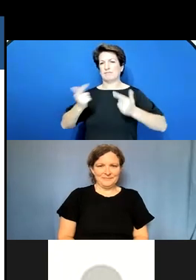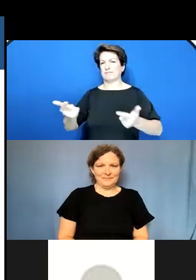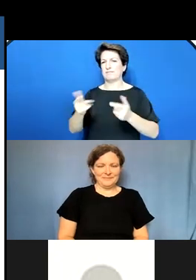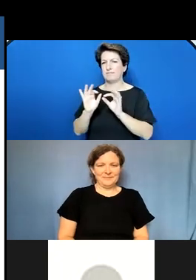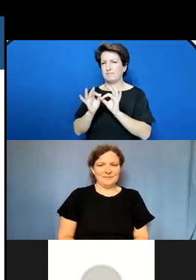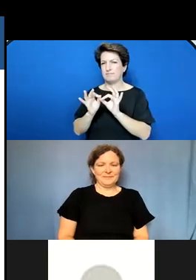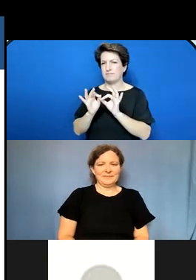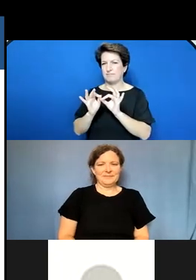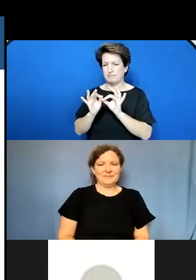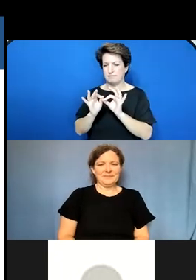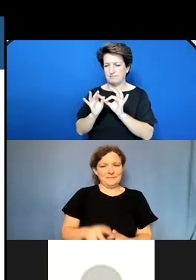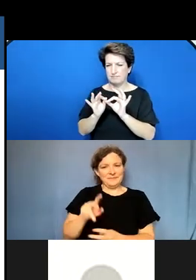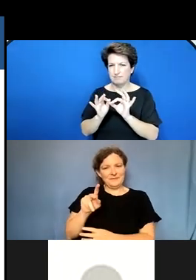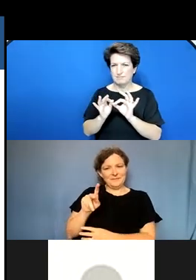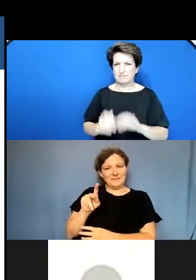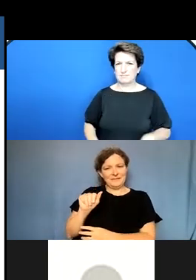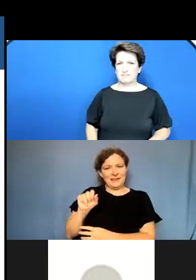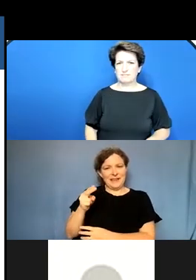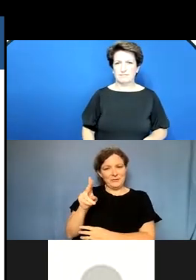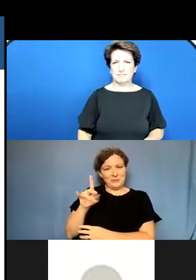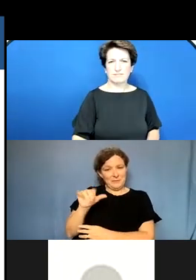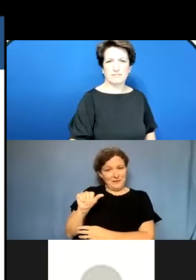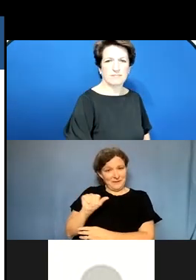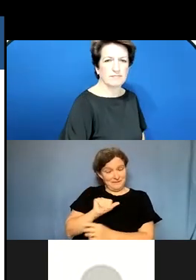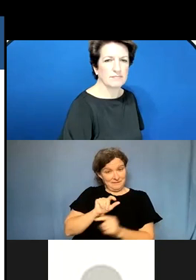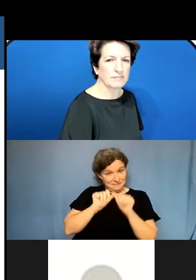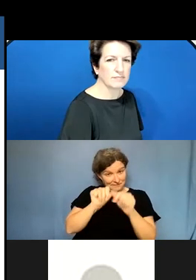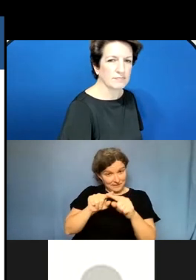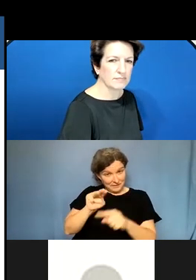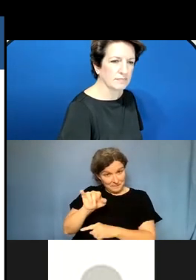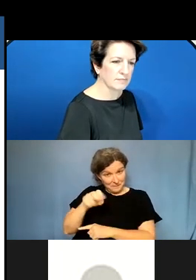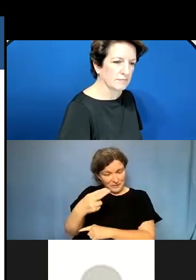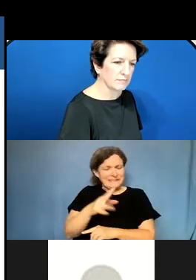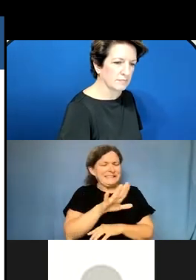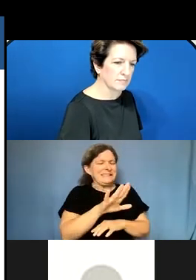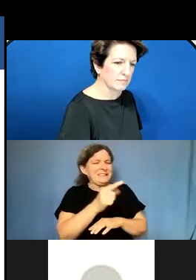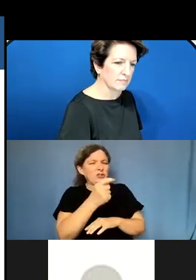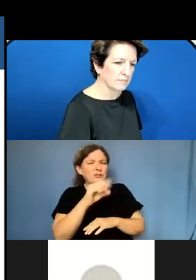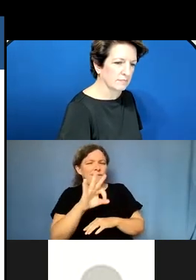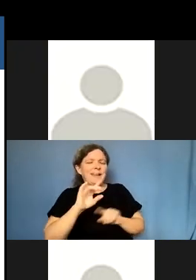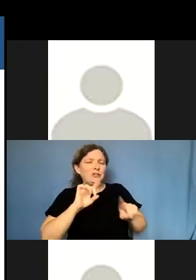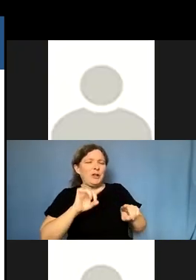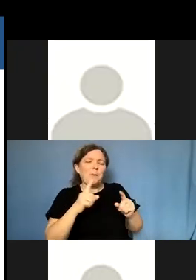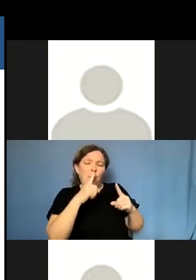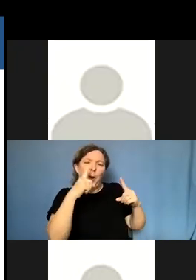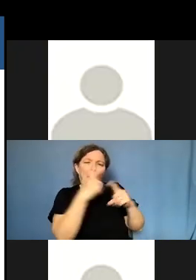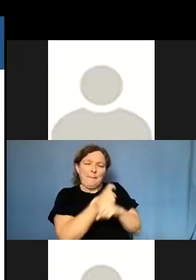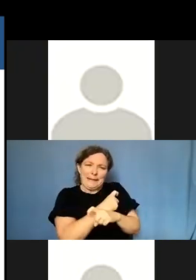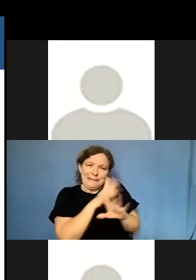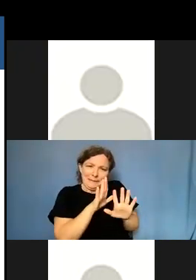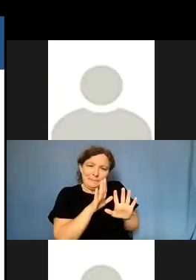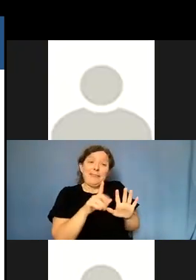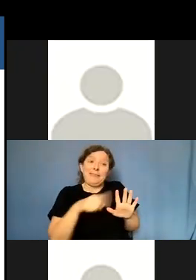only valid till March, right? It's more complicated than that, I would say, but they are correct